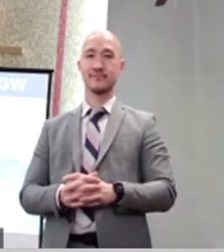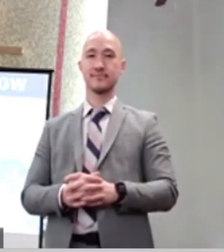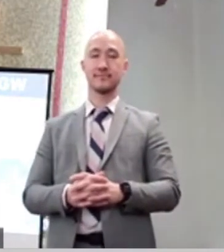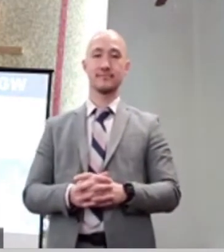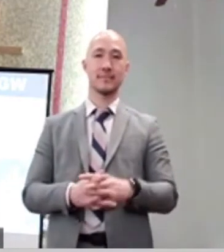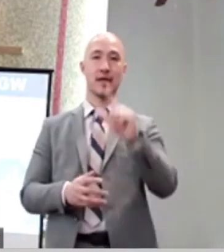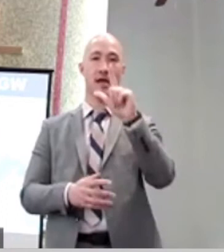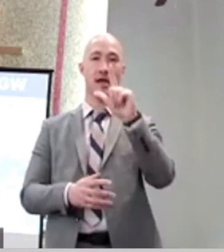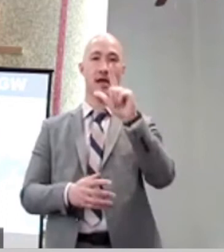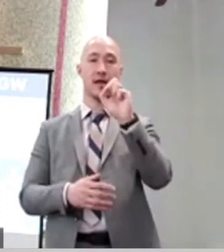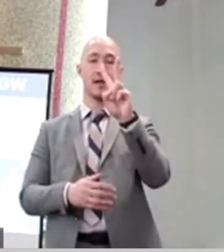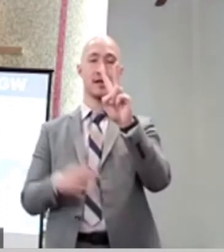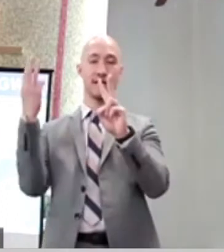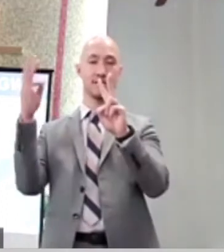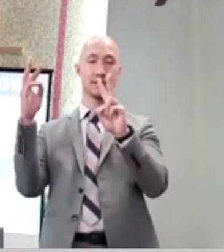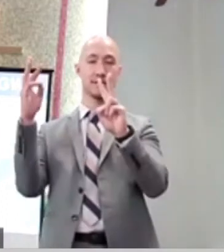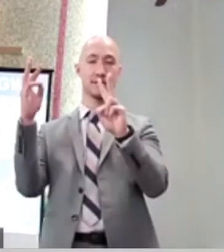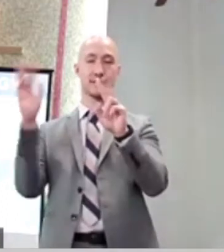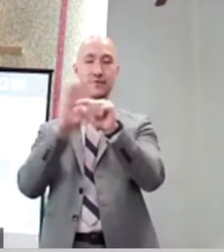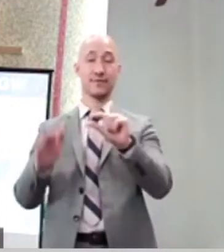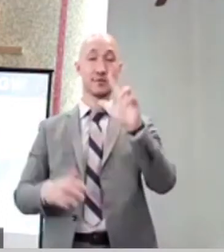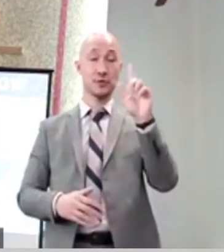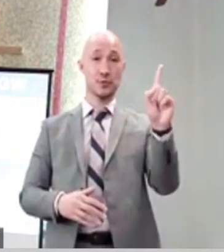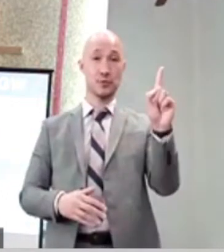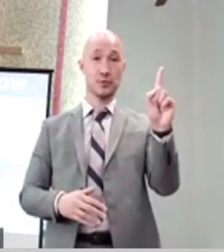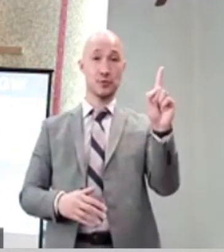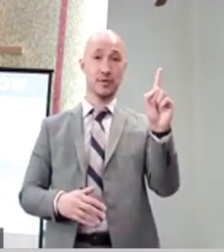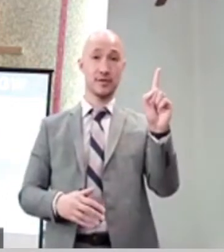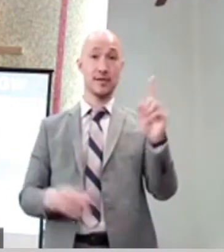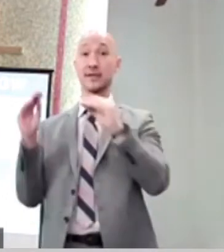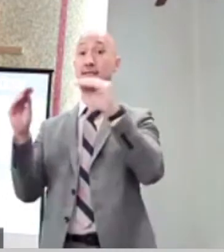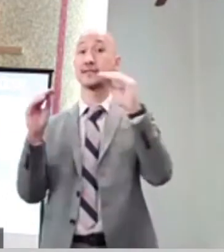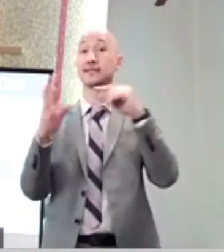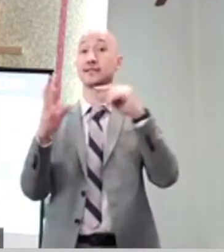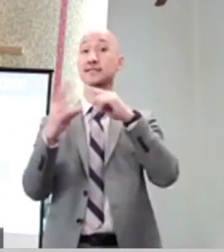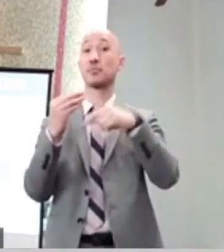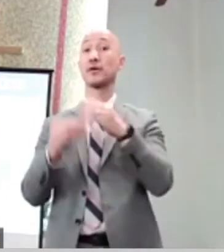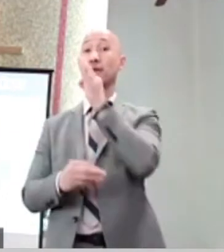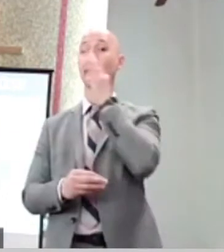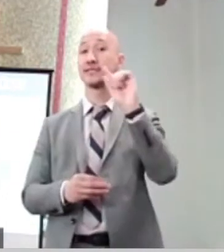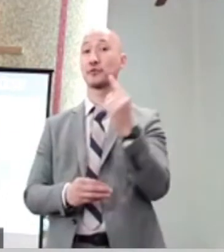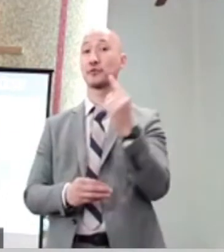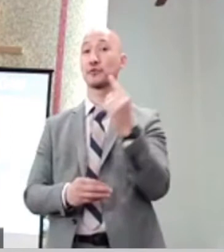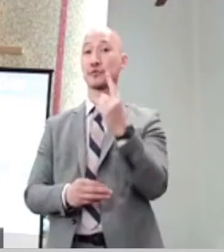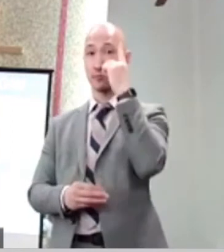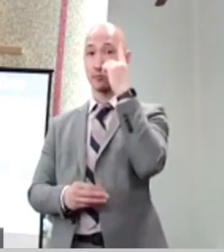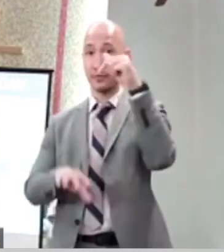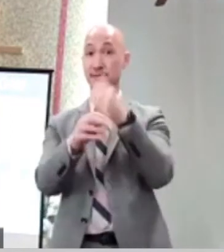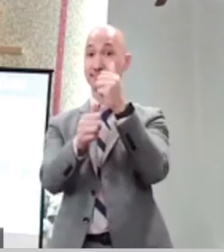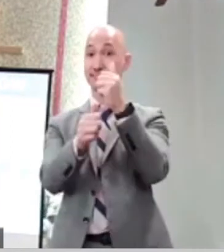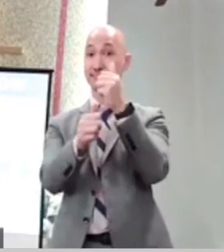that in Leviticus chapter 16, verse 31. Isaiah 58, verse 3 also mentions it. That's it. There was